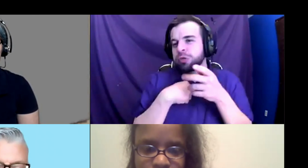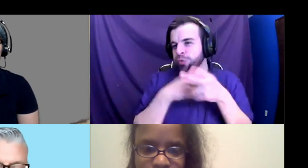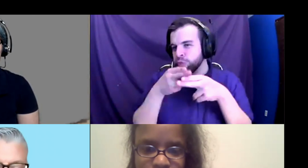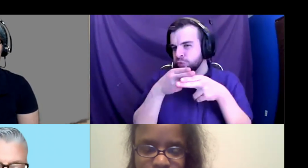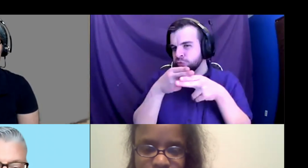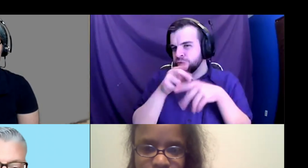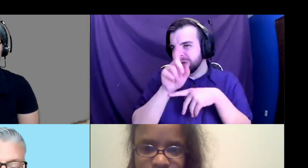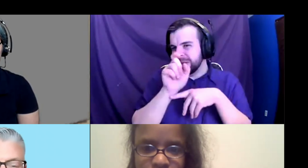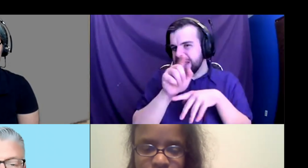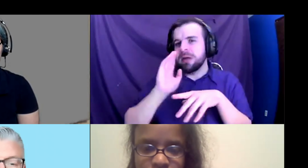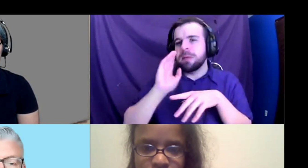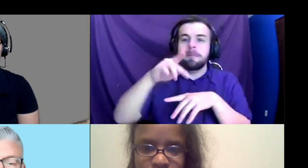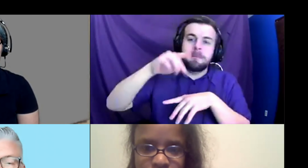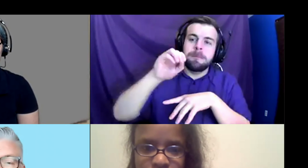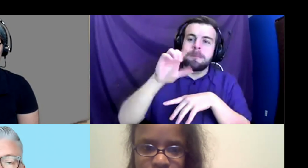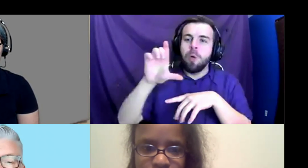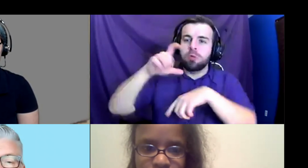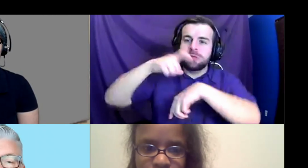done one of those yet.